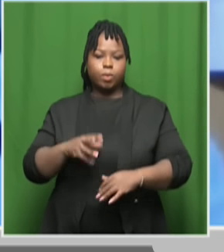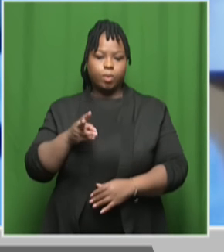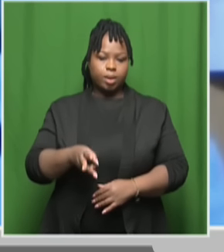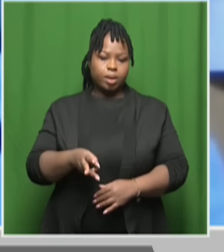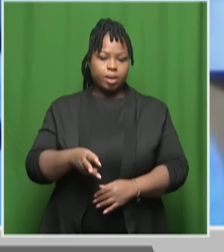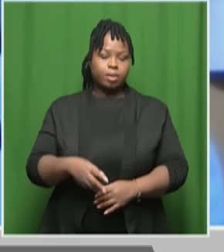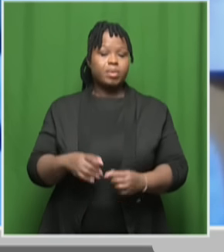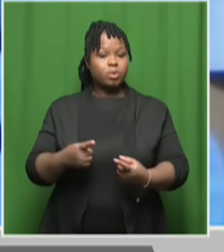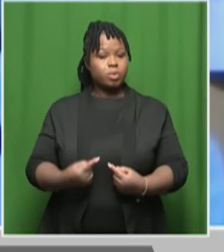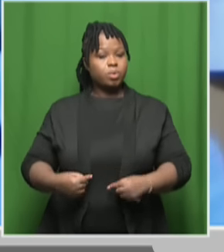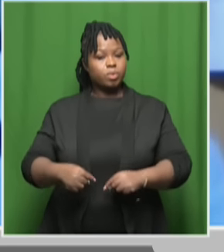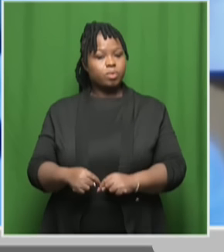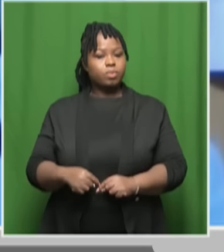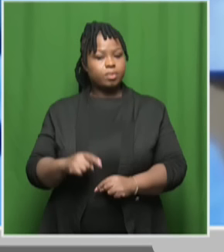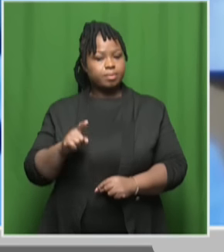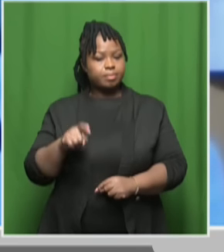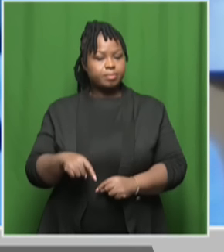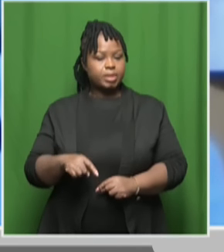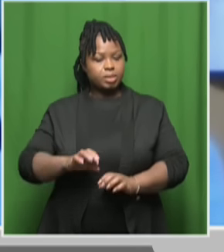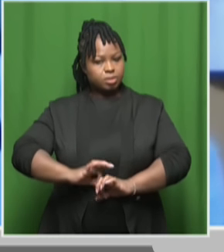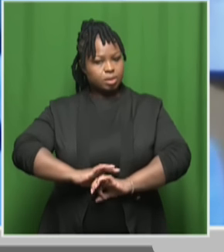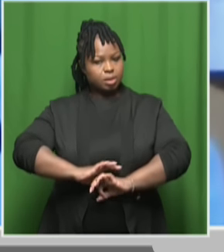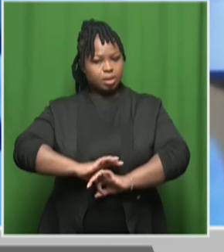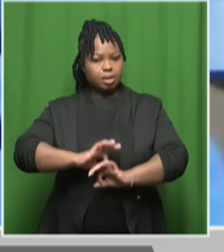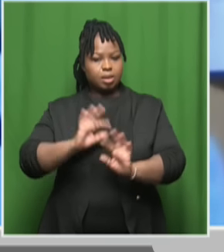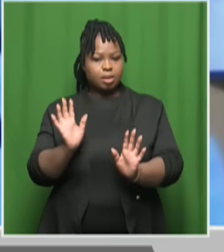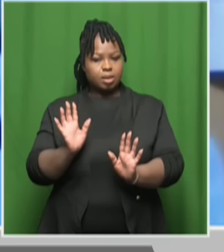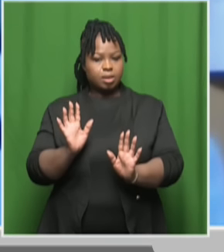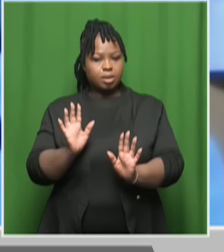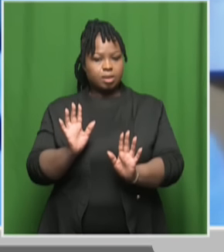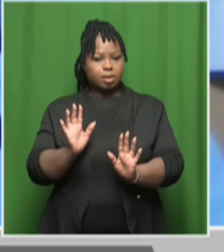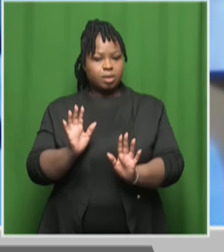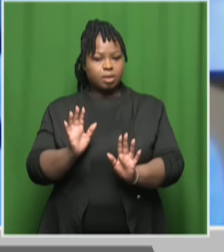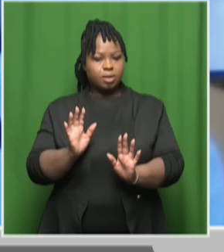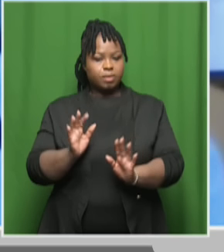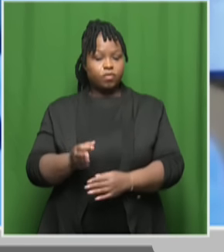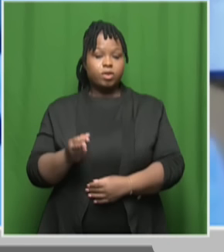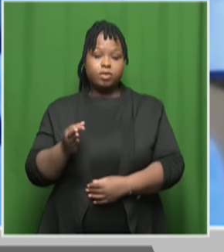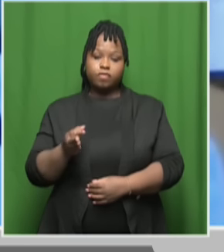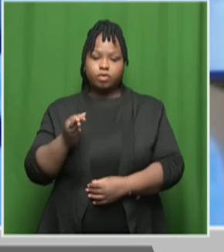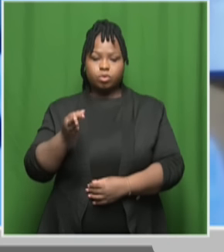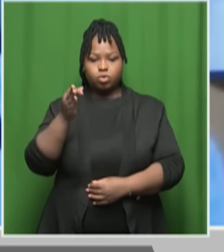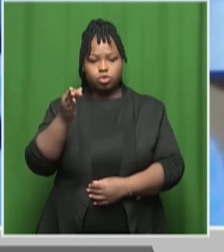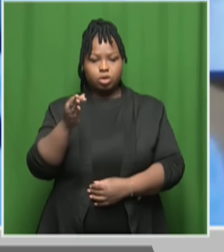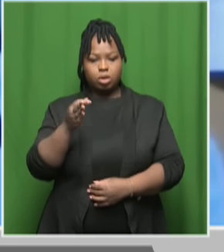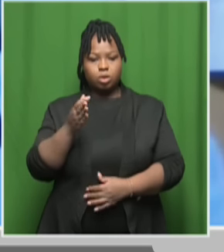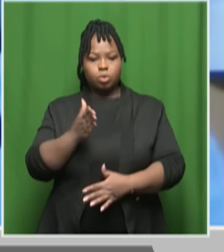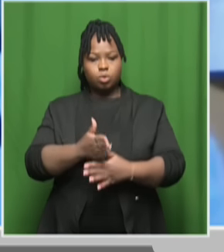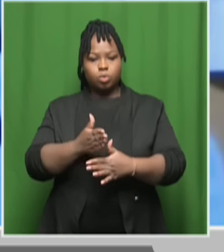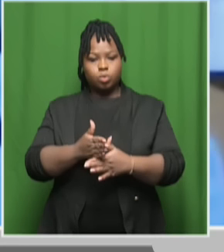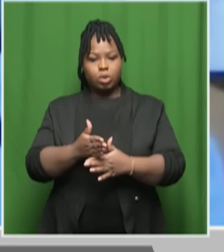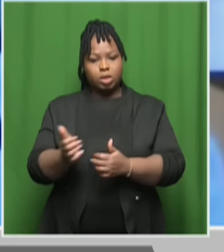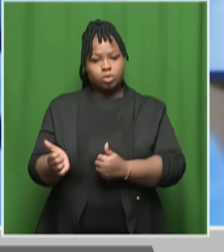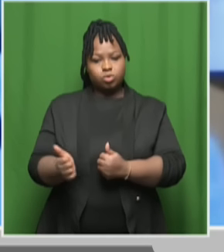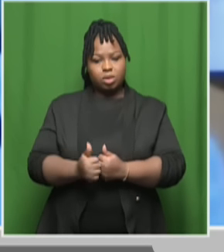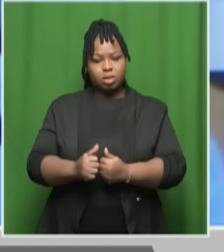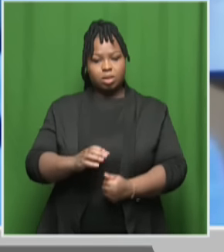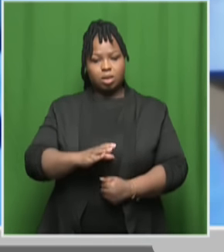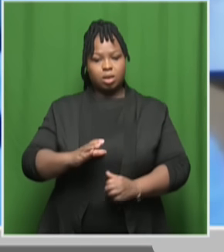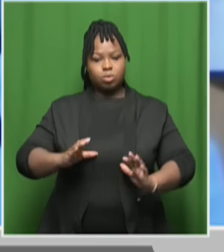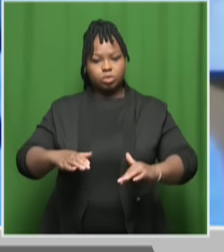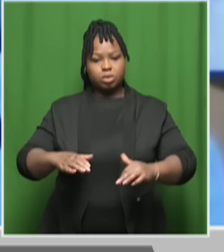also understand that we need to be clear moving forward. We will work together as